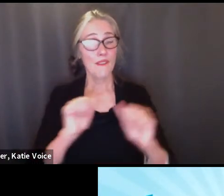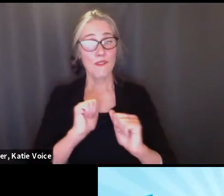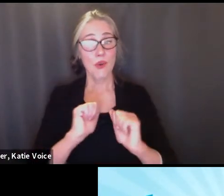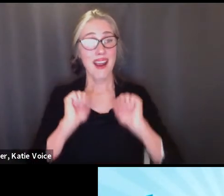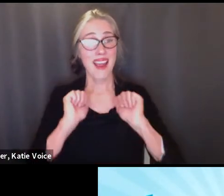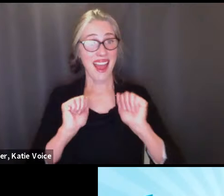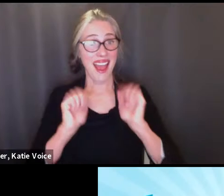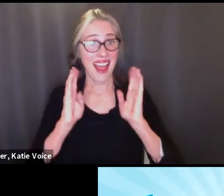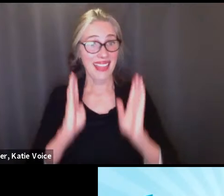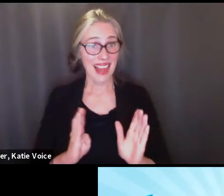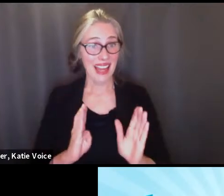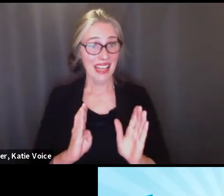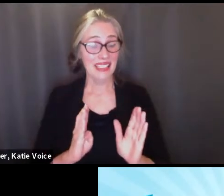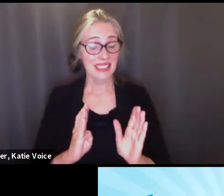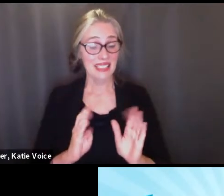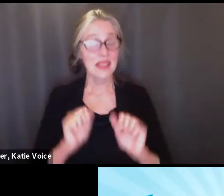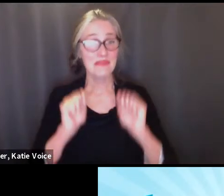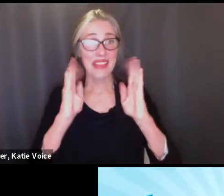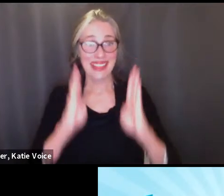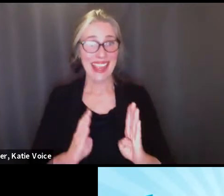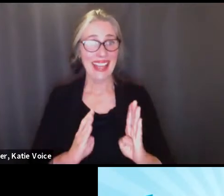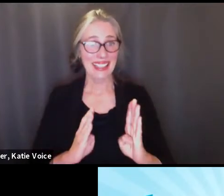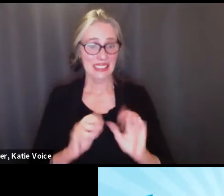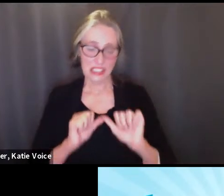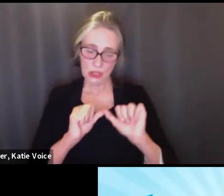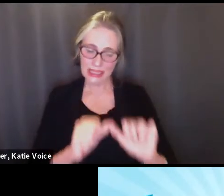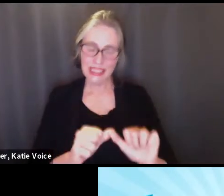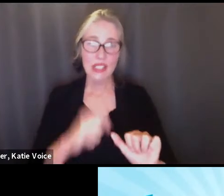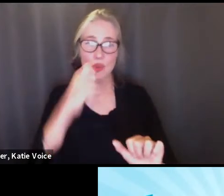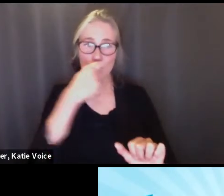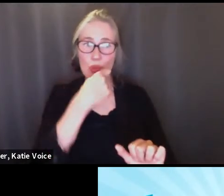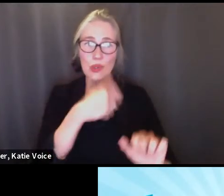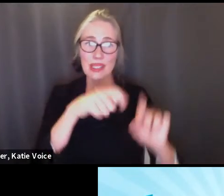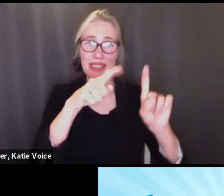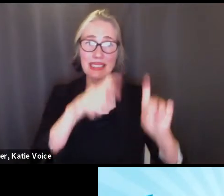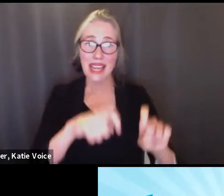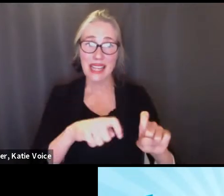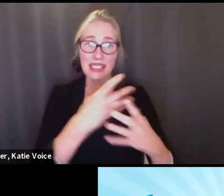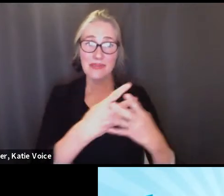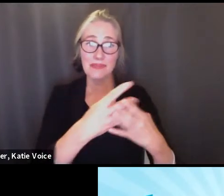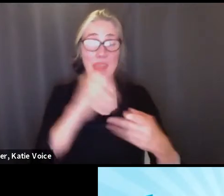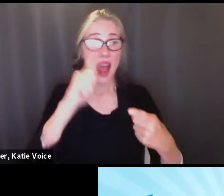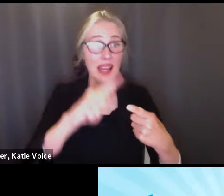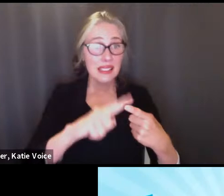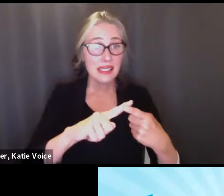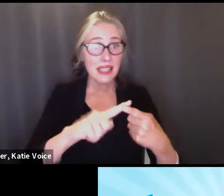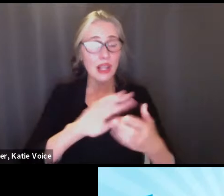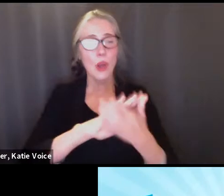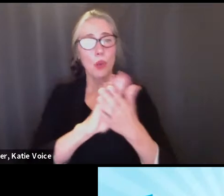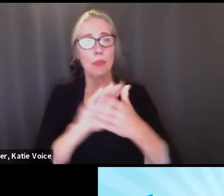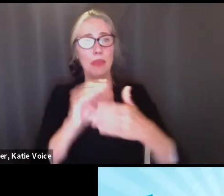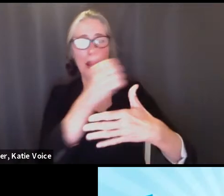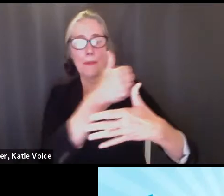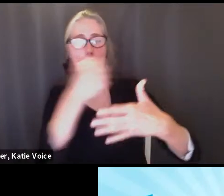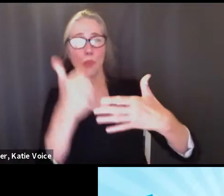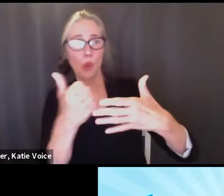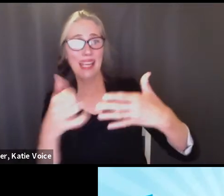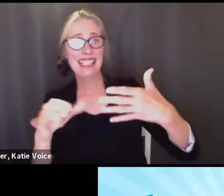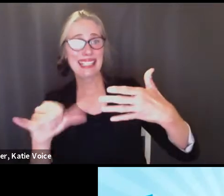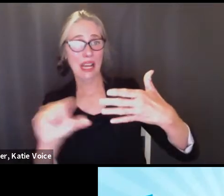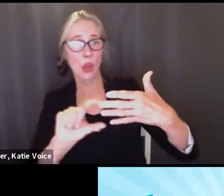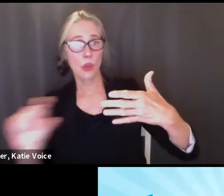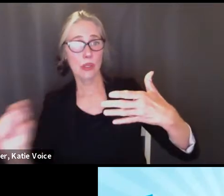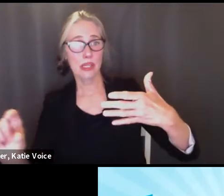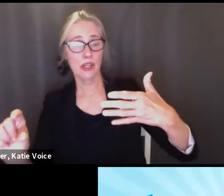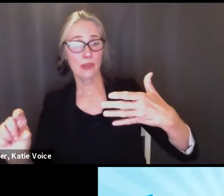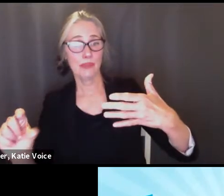athletes until they reach the yellow tier. As we heard earlier, we have students competing in CIF,